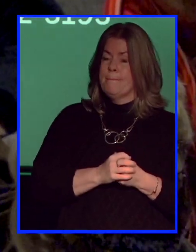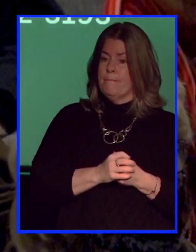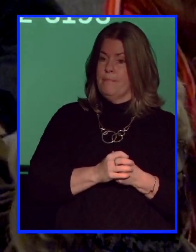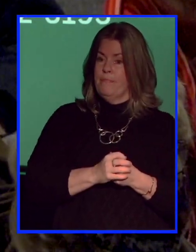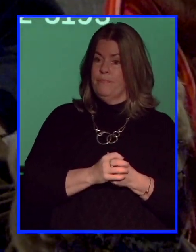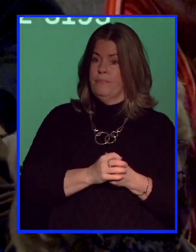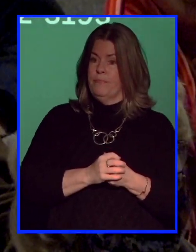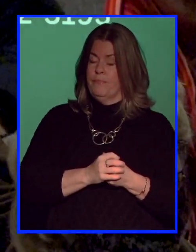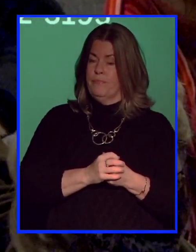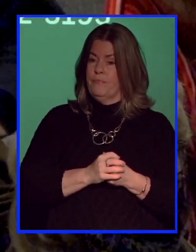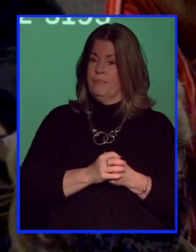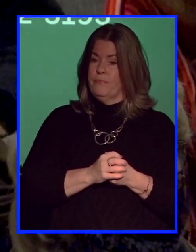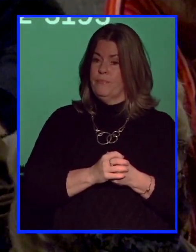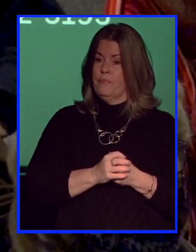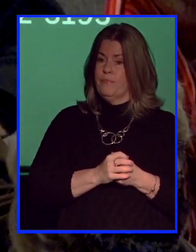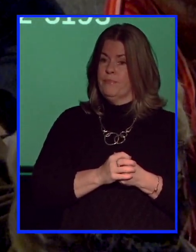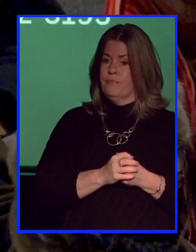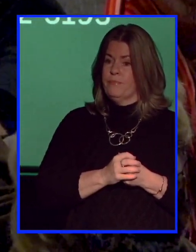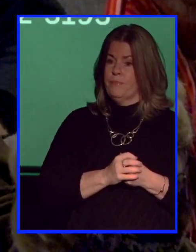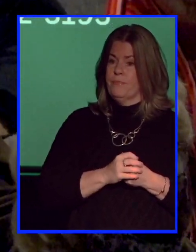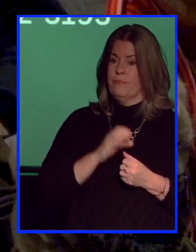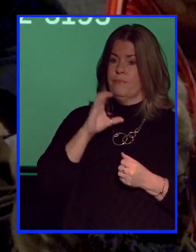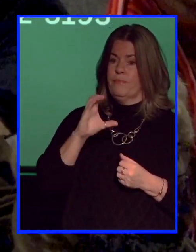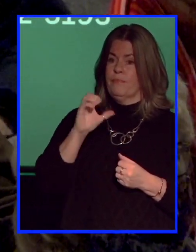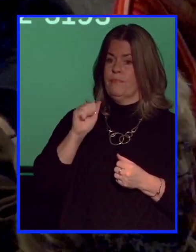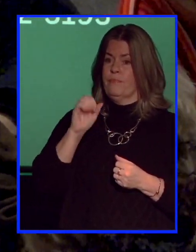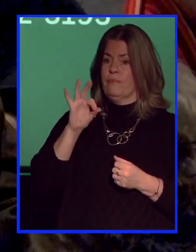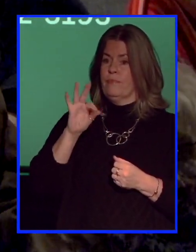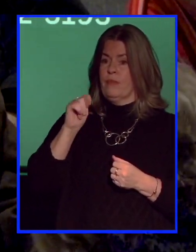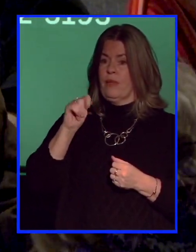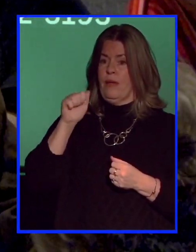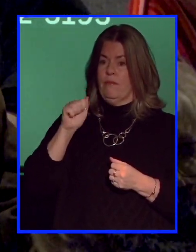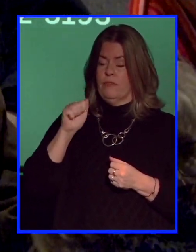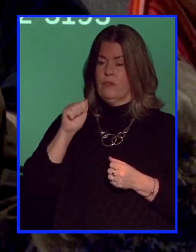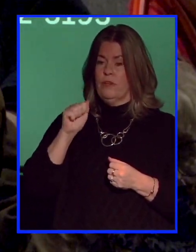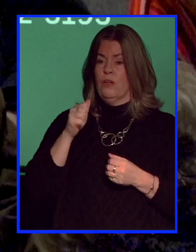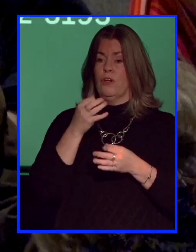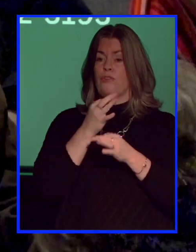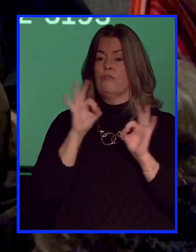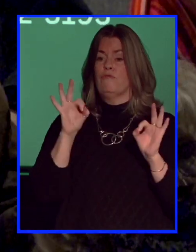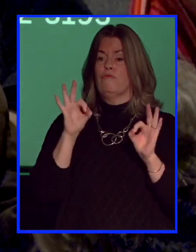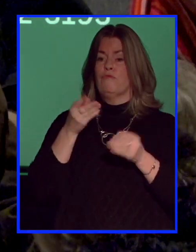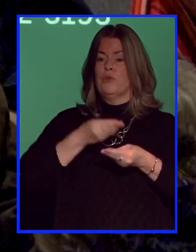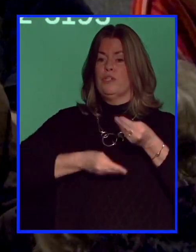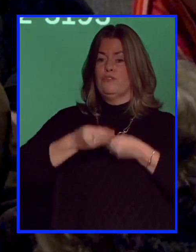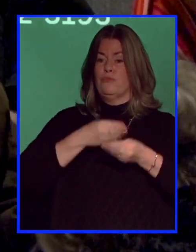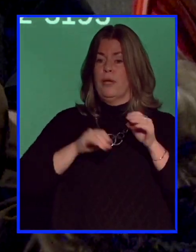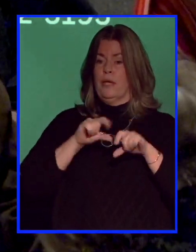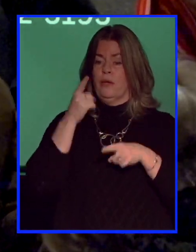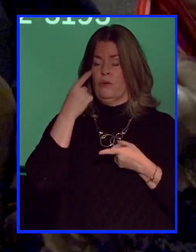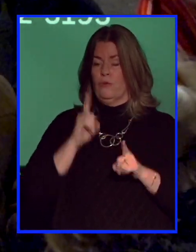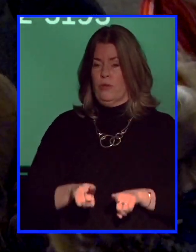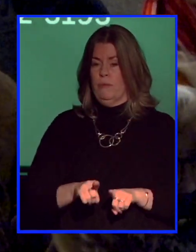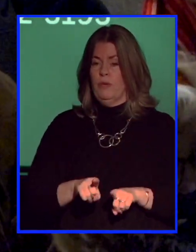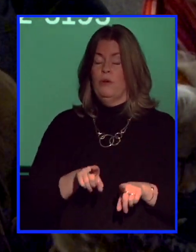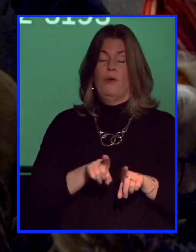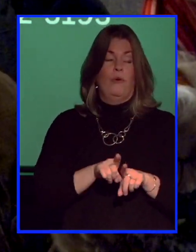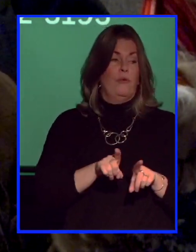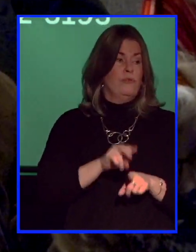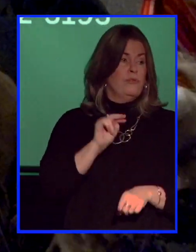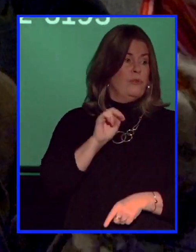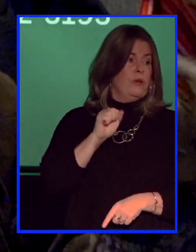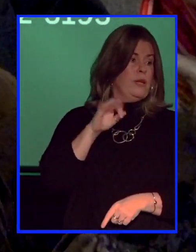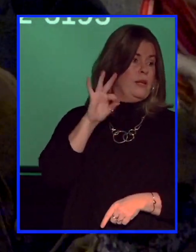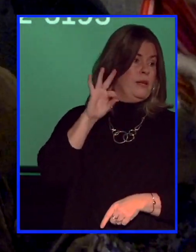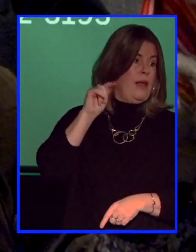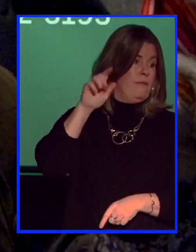is CAFTA, the Central American Free Trade Agreement, and also NAFTA, which was the North American Free